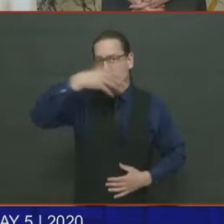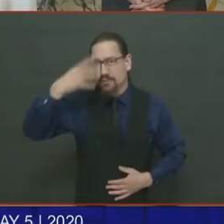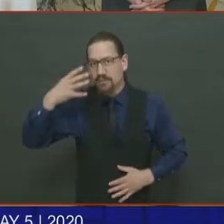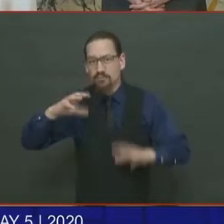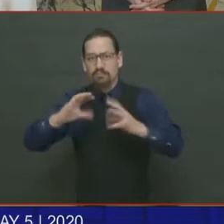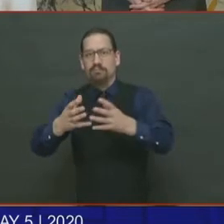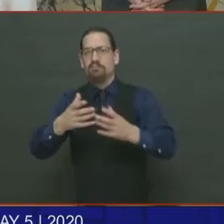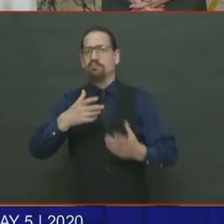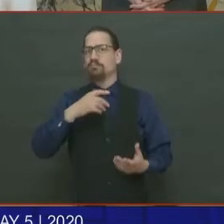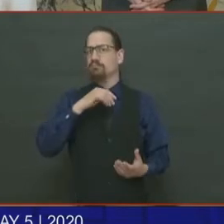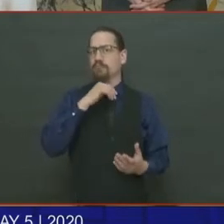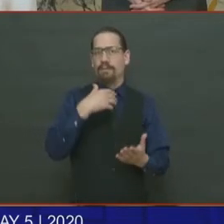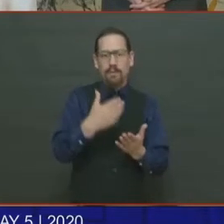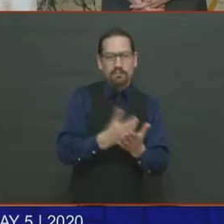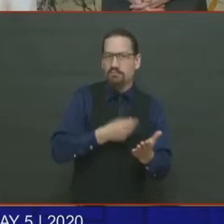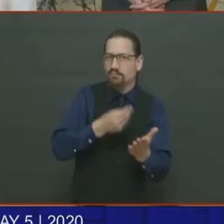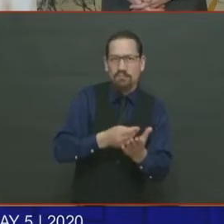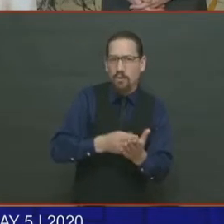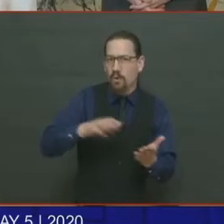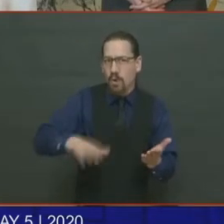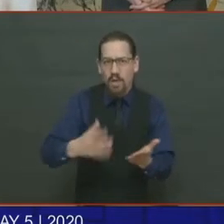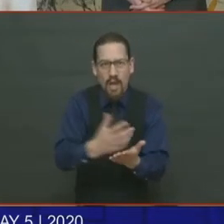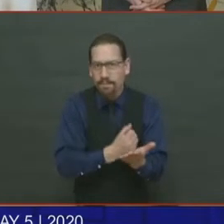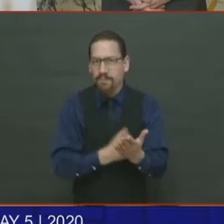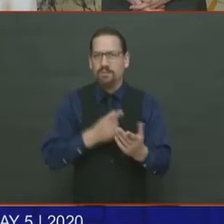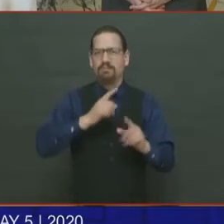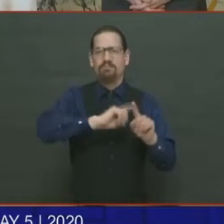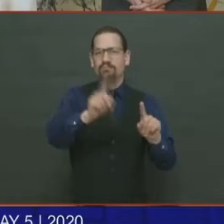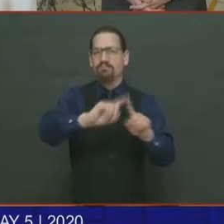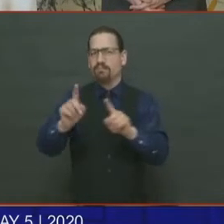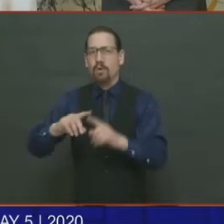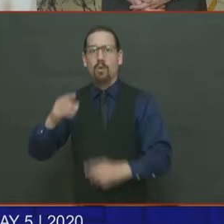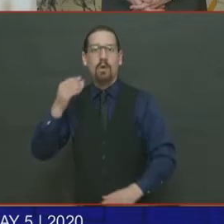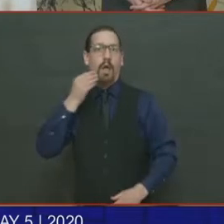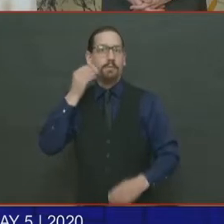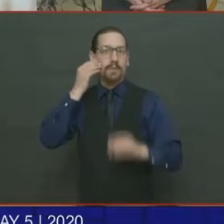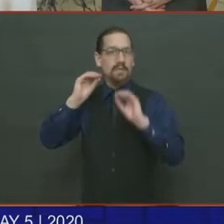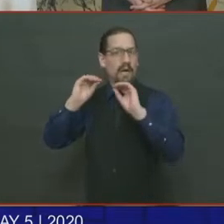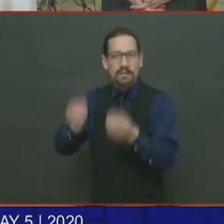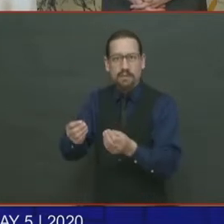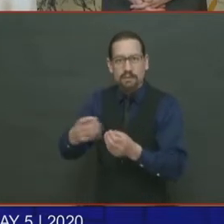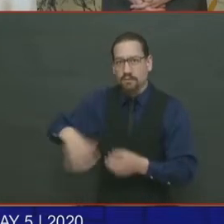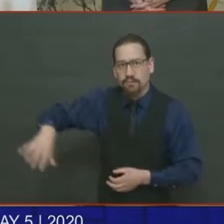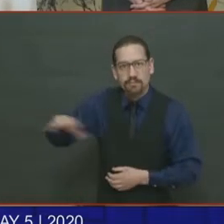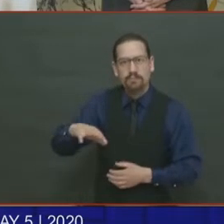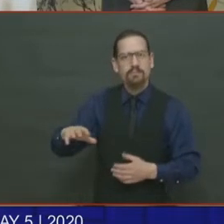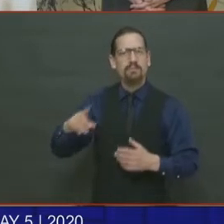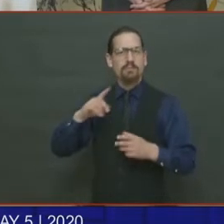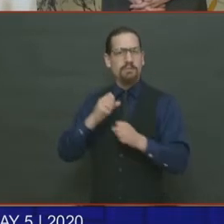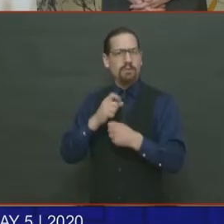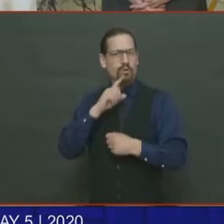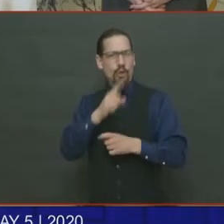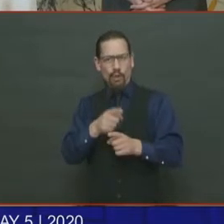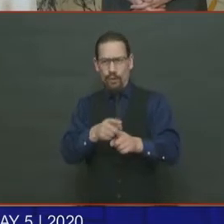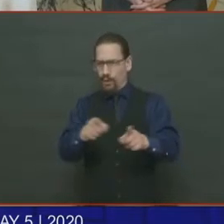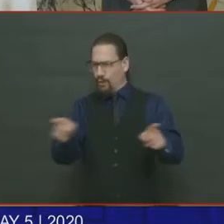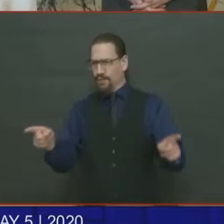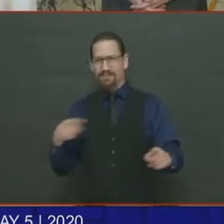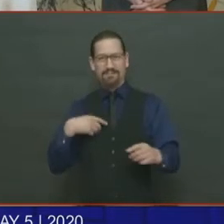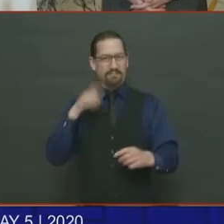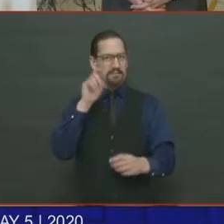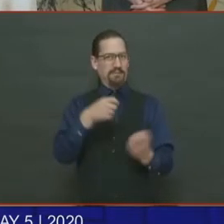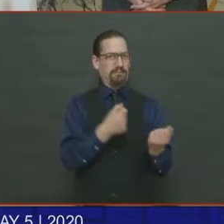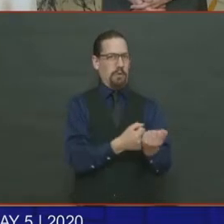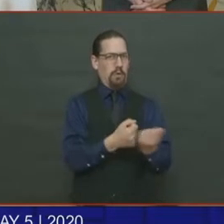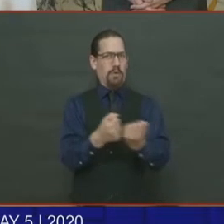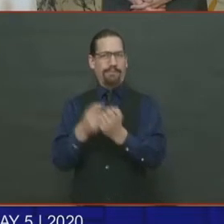in very tight quarters, the homeless community. You know, there's a long list of people who are vulnerable, and we have